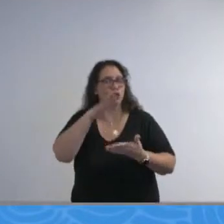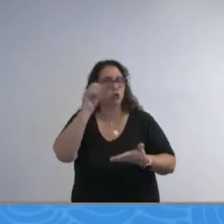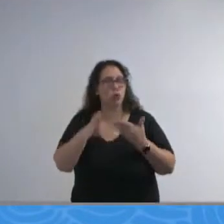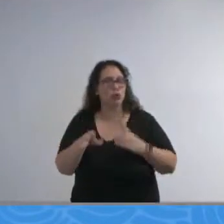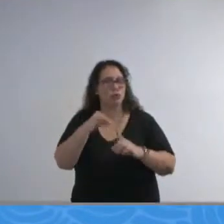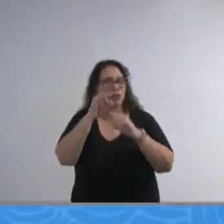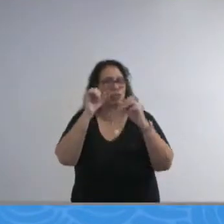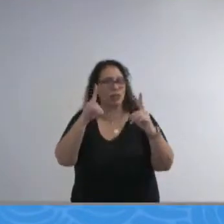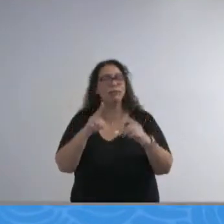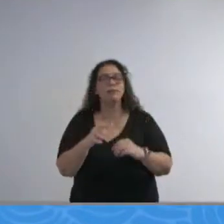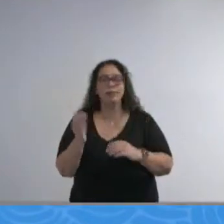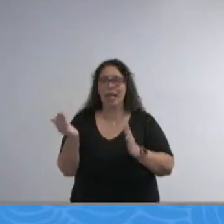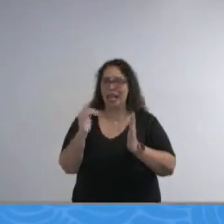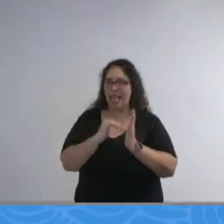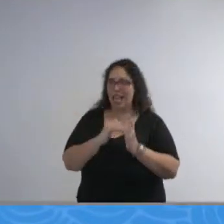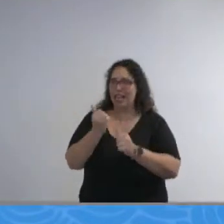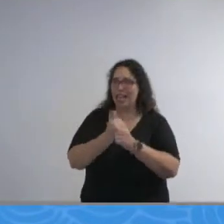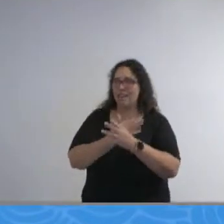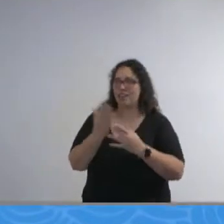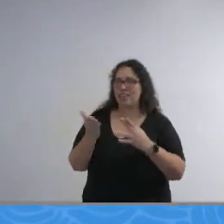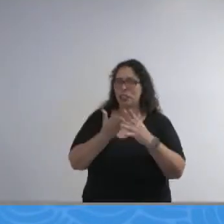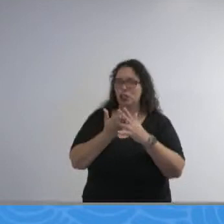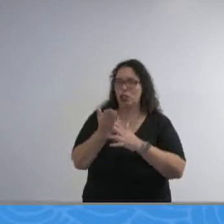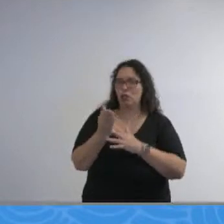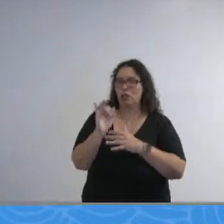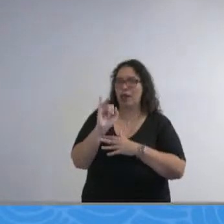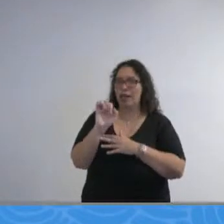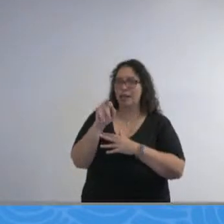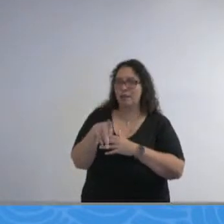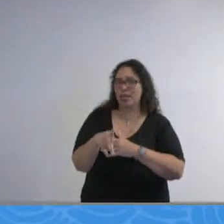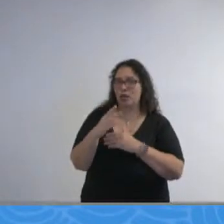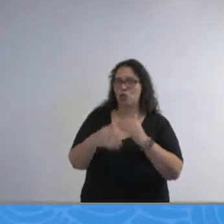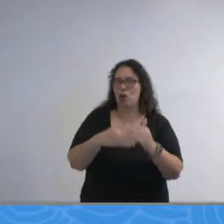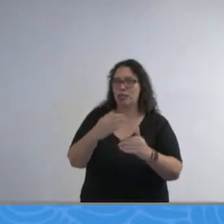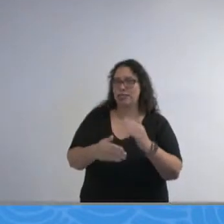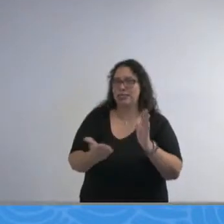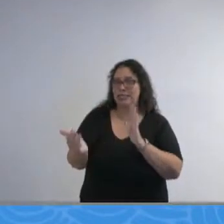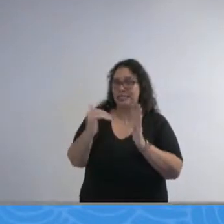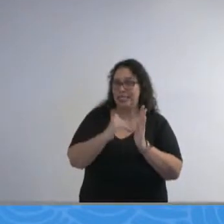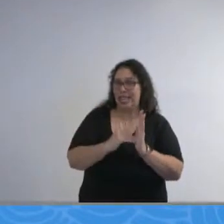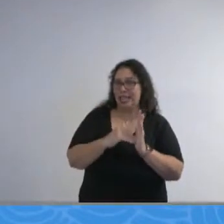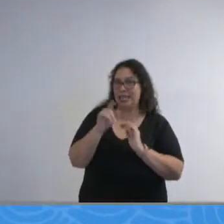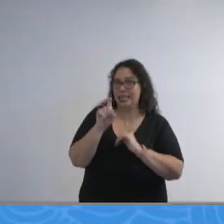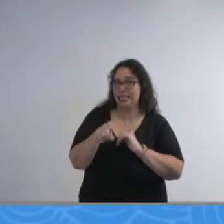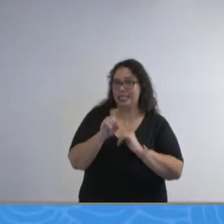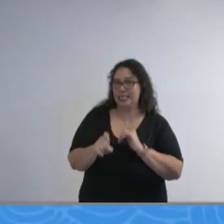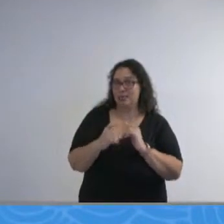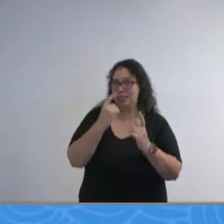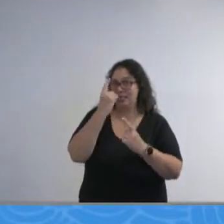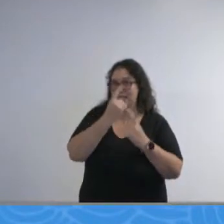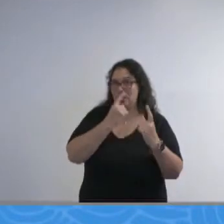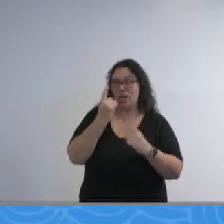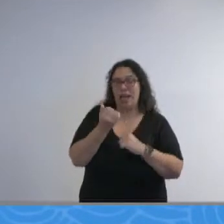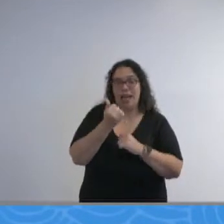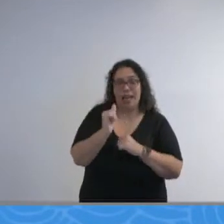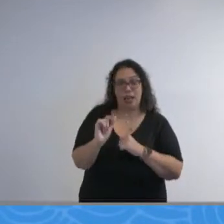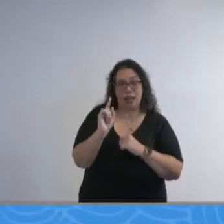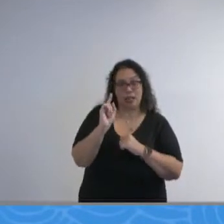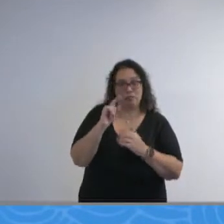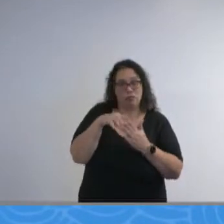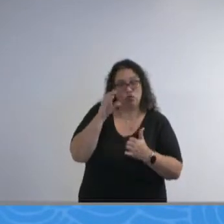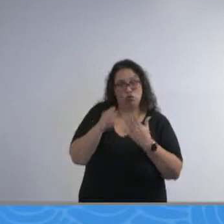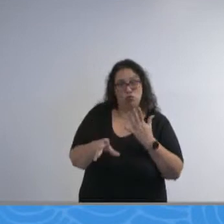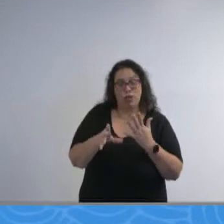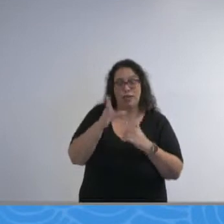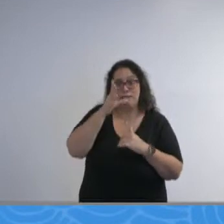to instruction for your child is done through the IEP process. So again, there needs to be consideration for any student